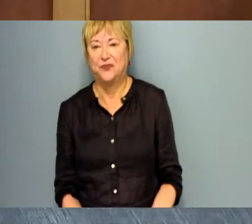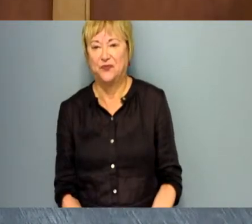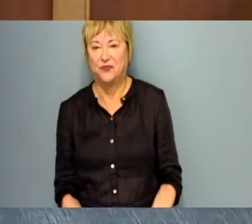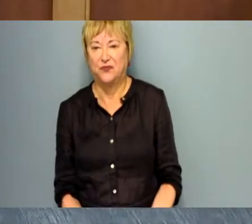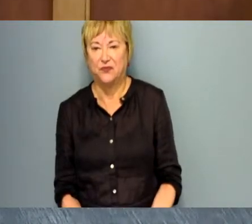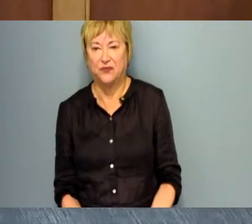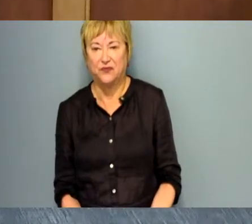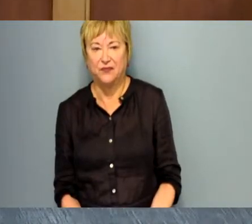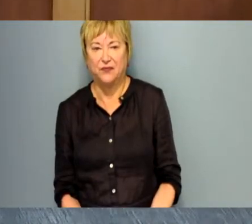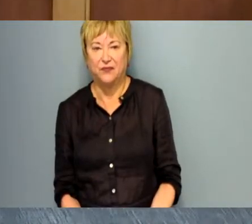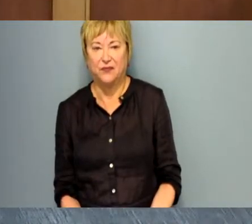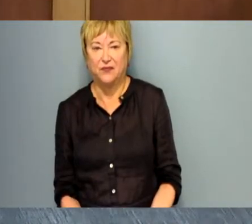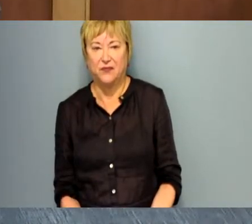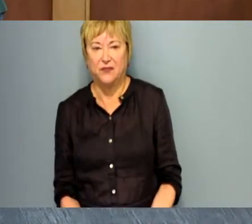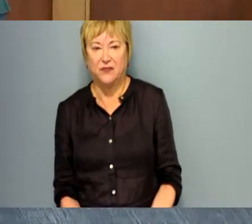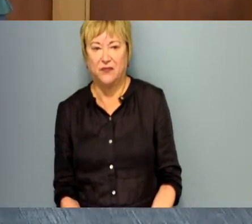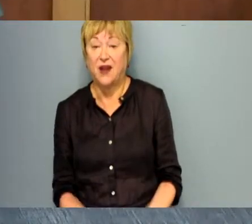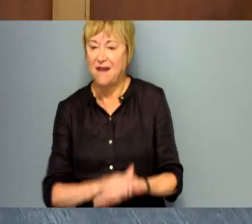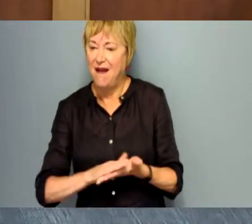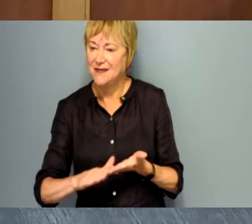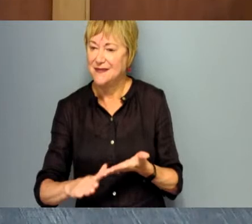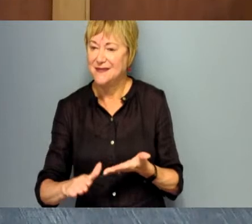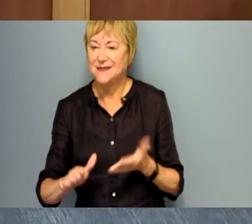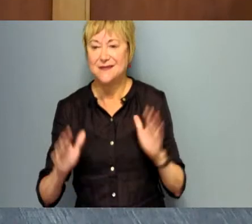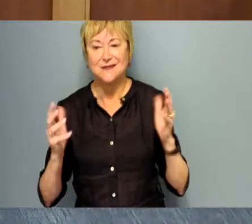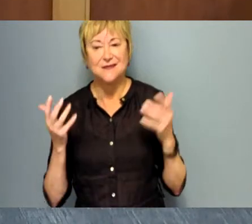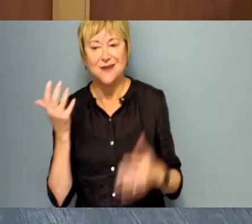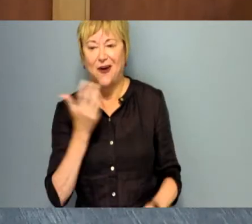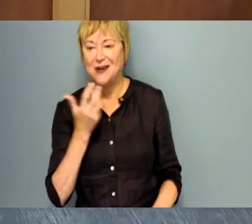Thank you. Very nice, awesome.